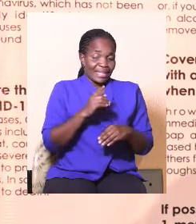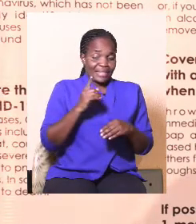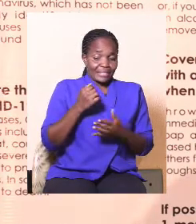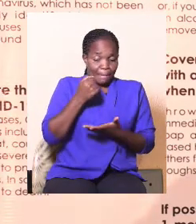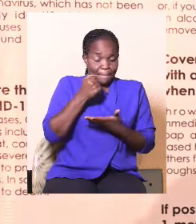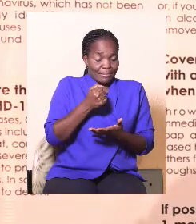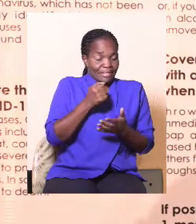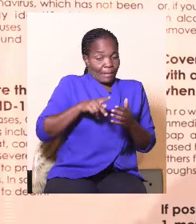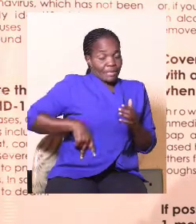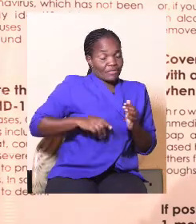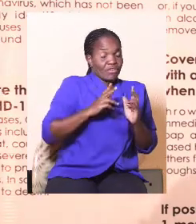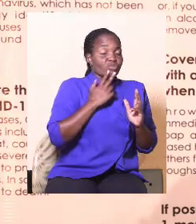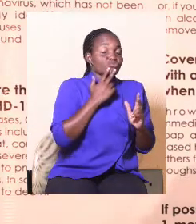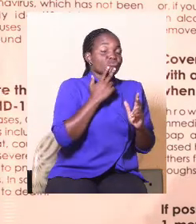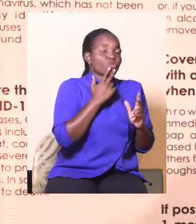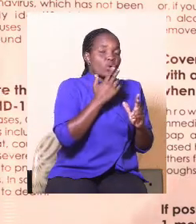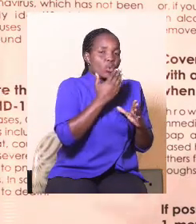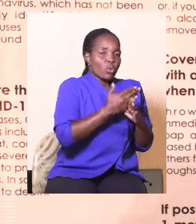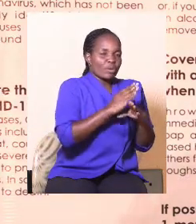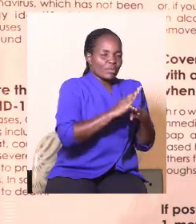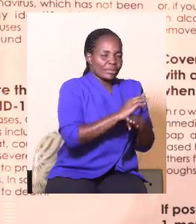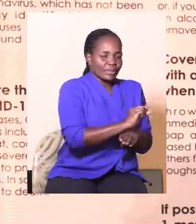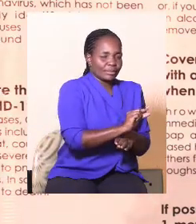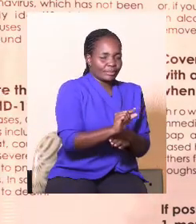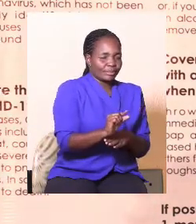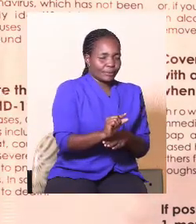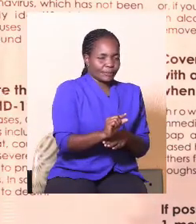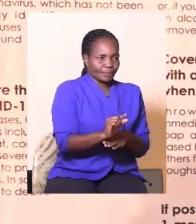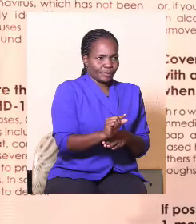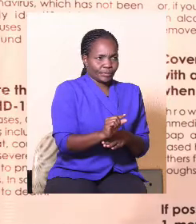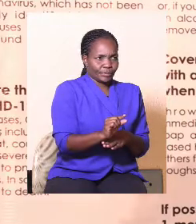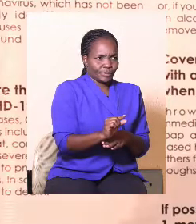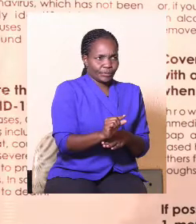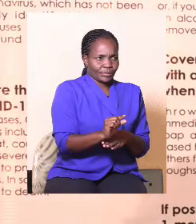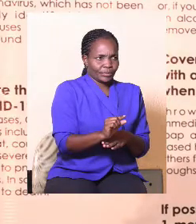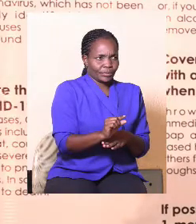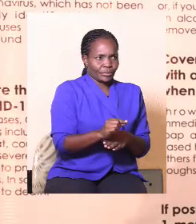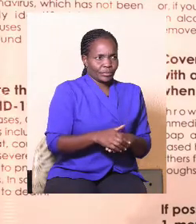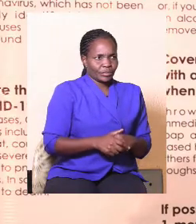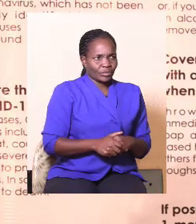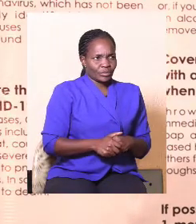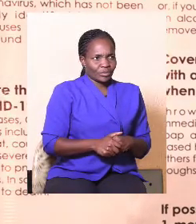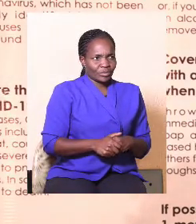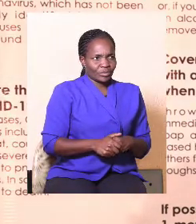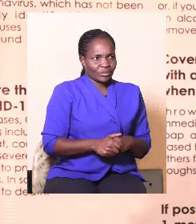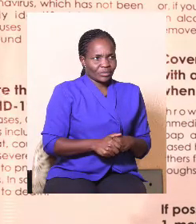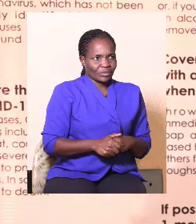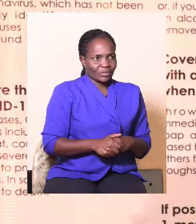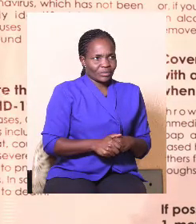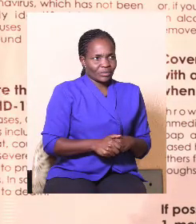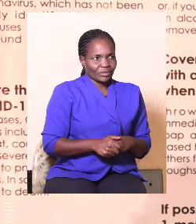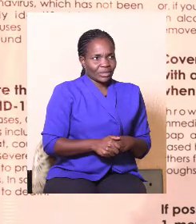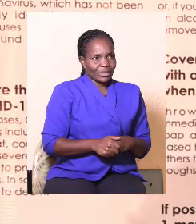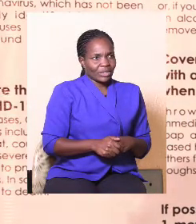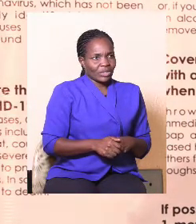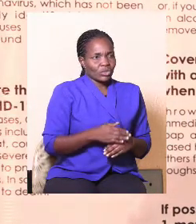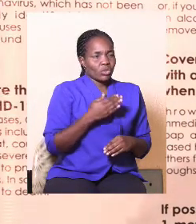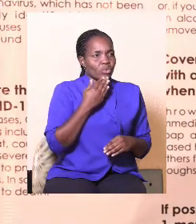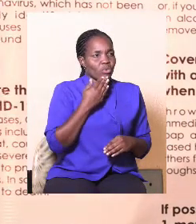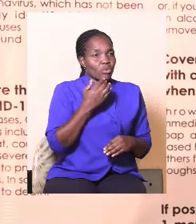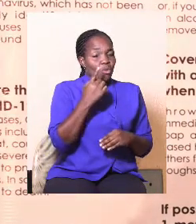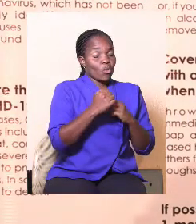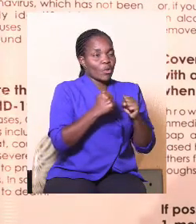generally, those people don't pay tax because they fall below the tax threshold, which is 50,000 Namibian dollar a